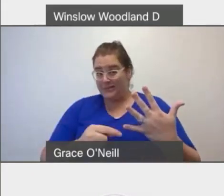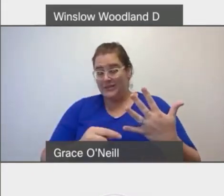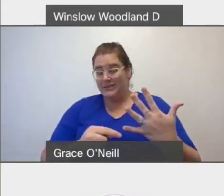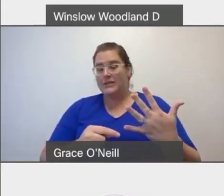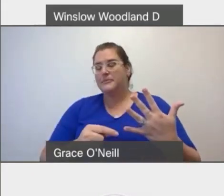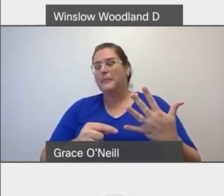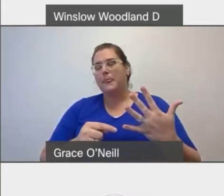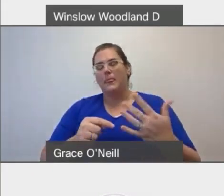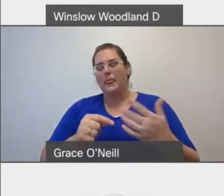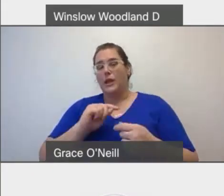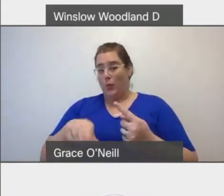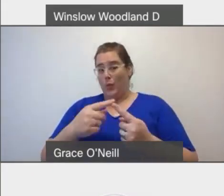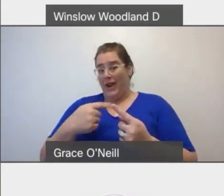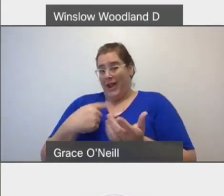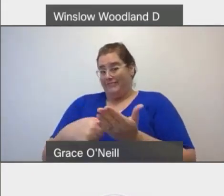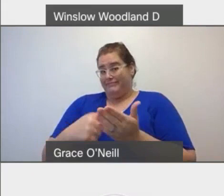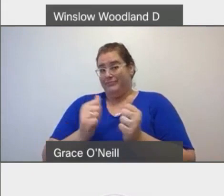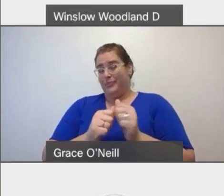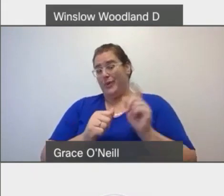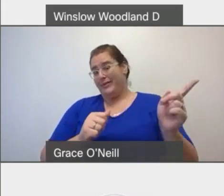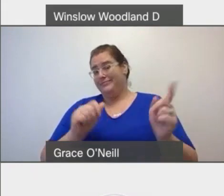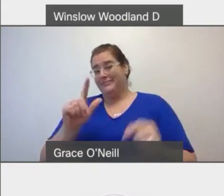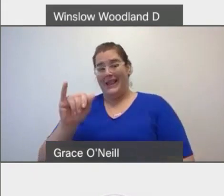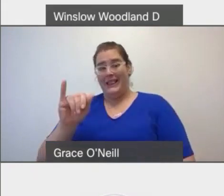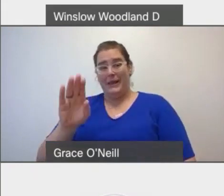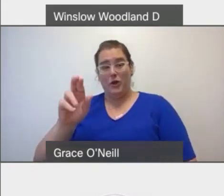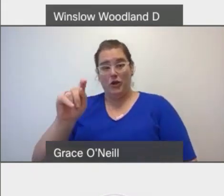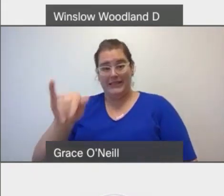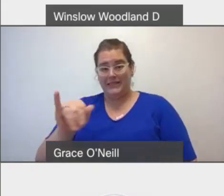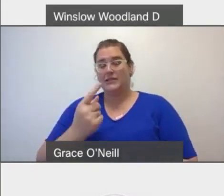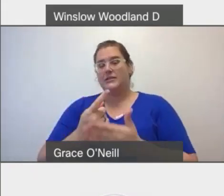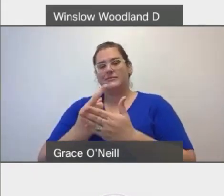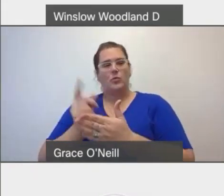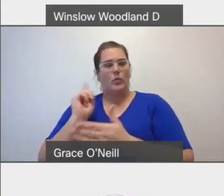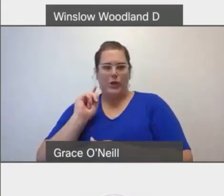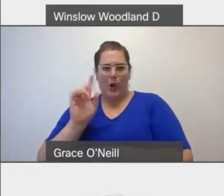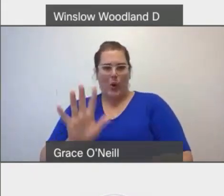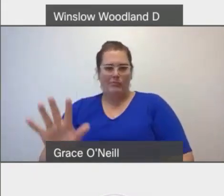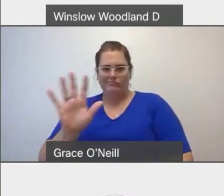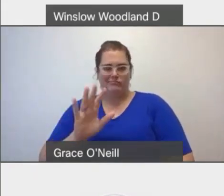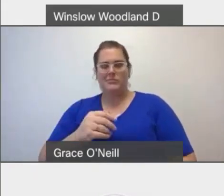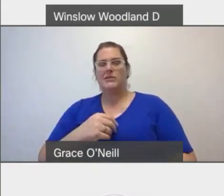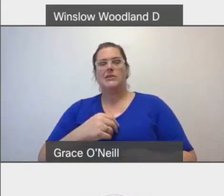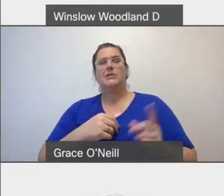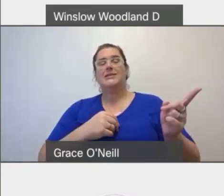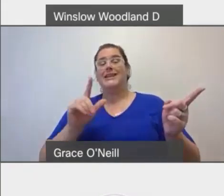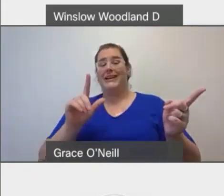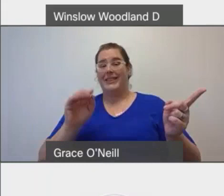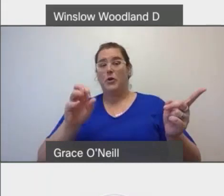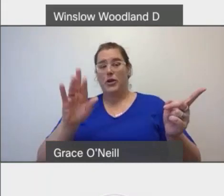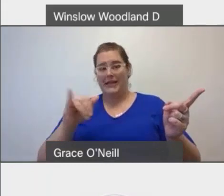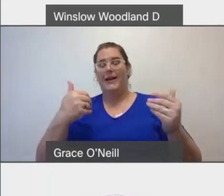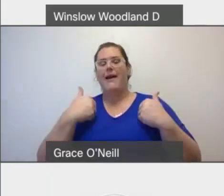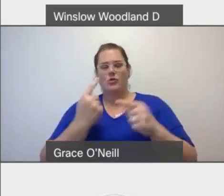when I spoke with Liberty about a week ago, it is they have a regular meeting each week at which